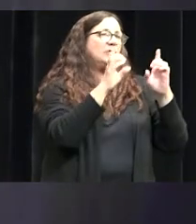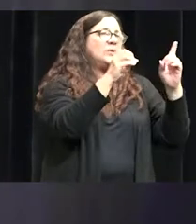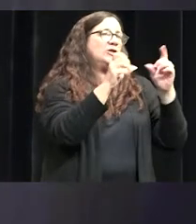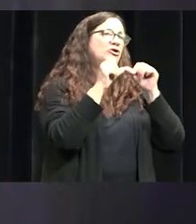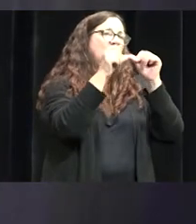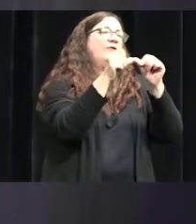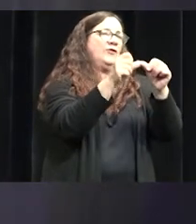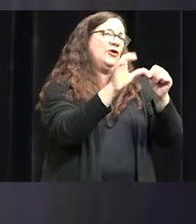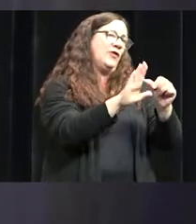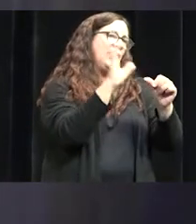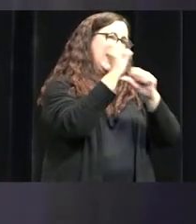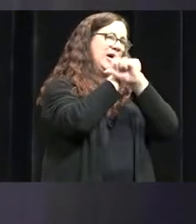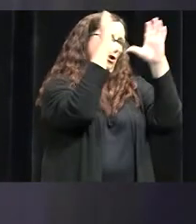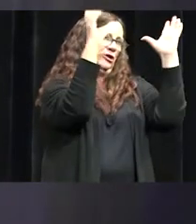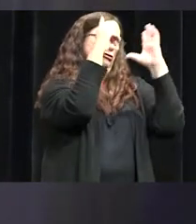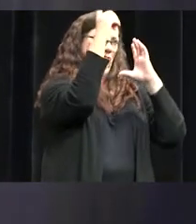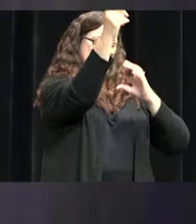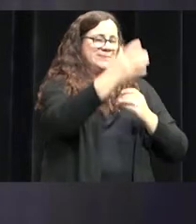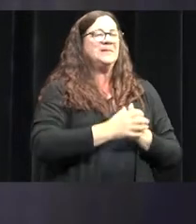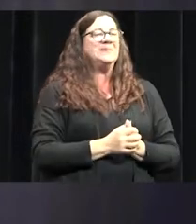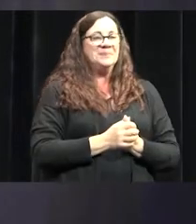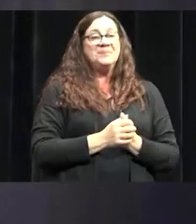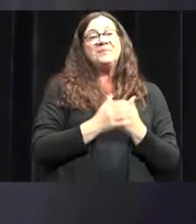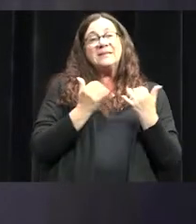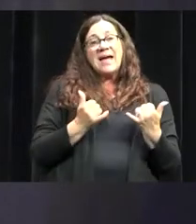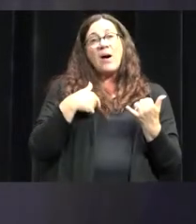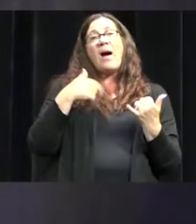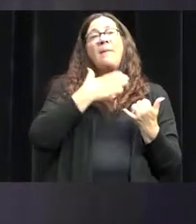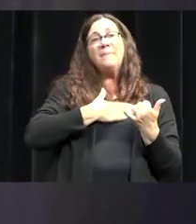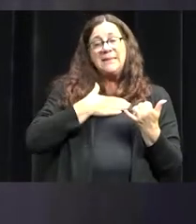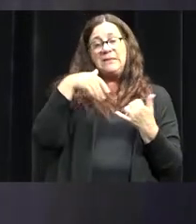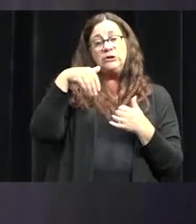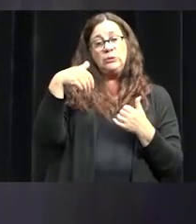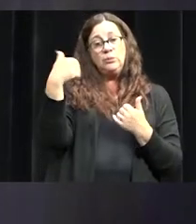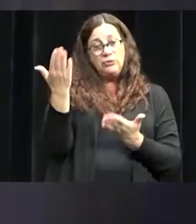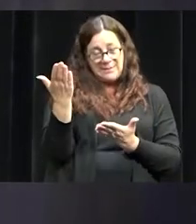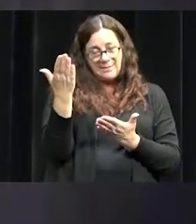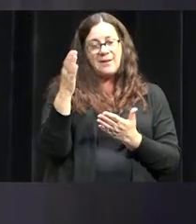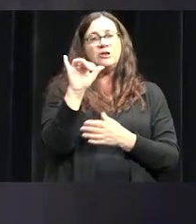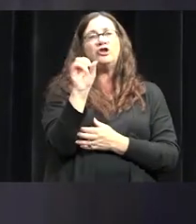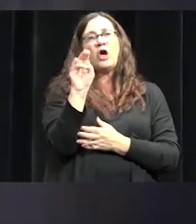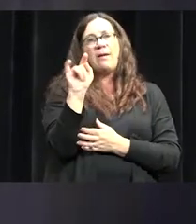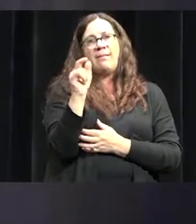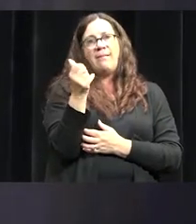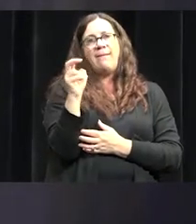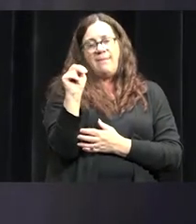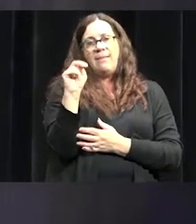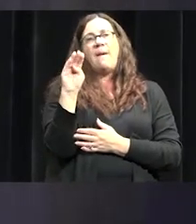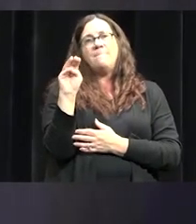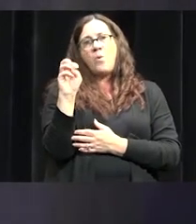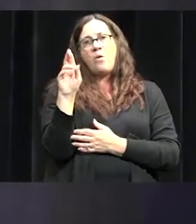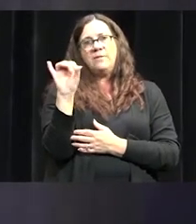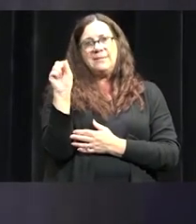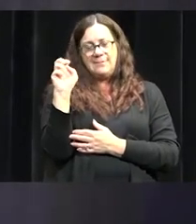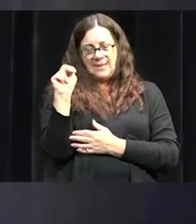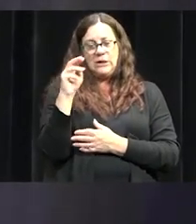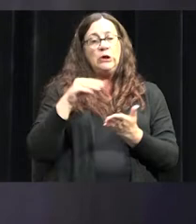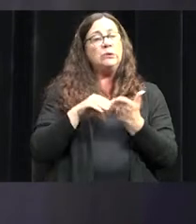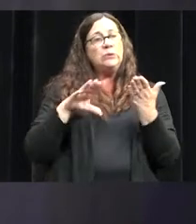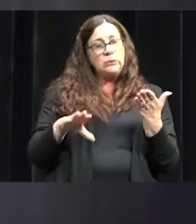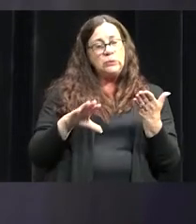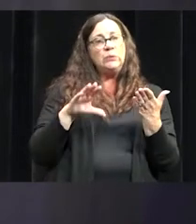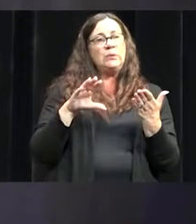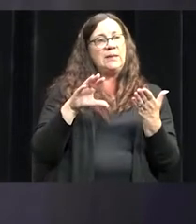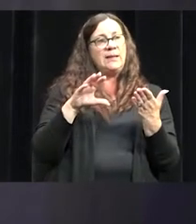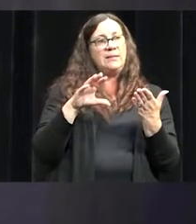now pleased to present jonathan morrison student senate president who will introduce our